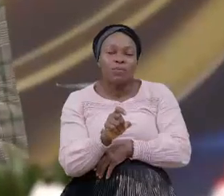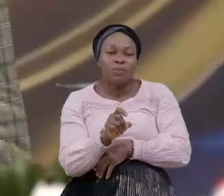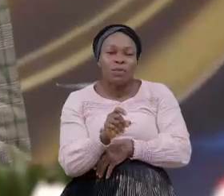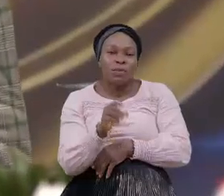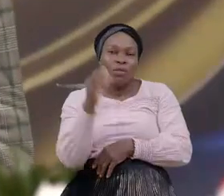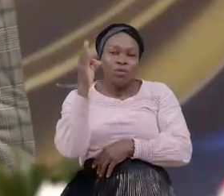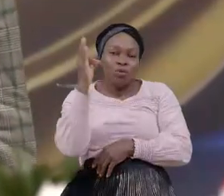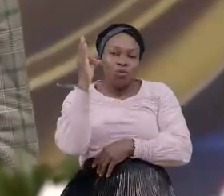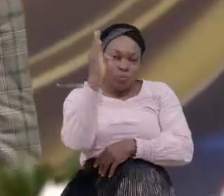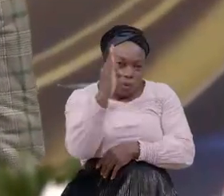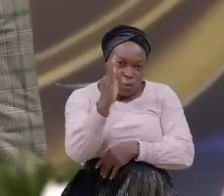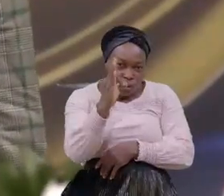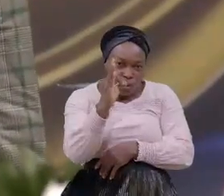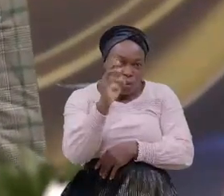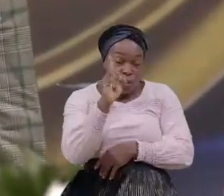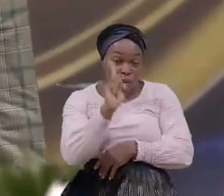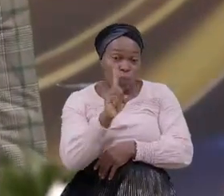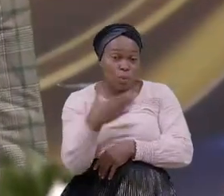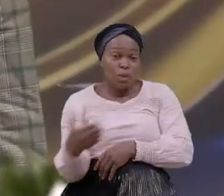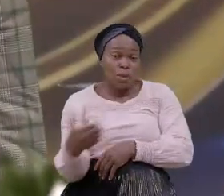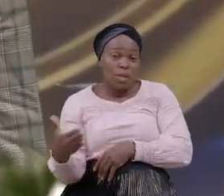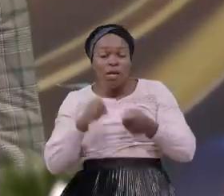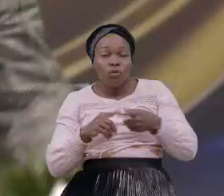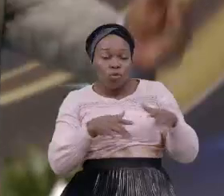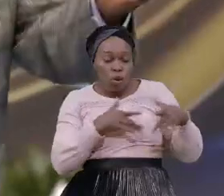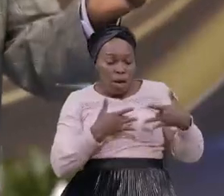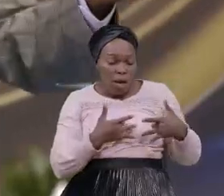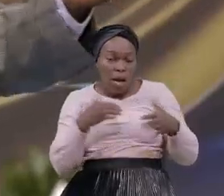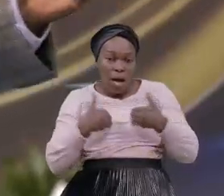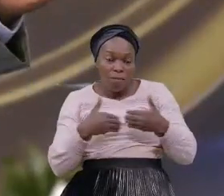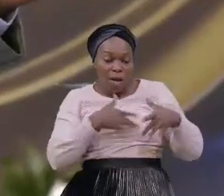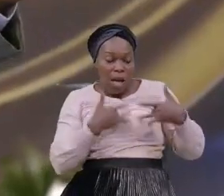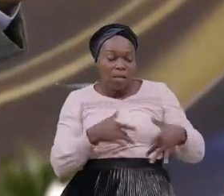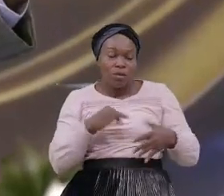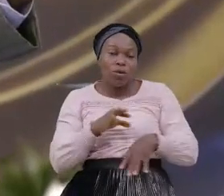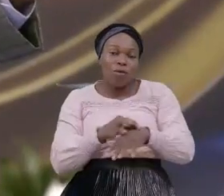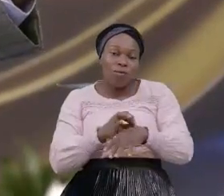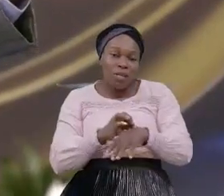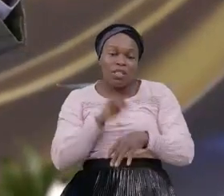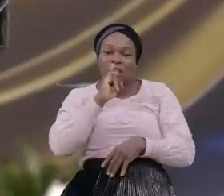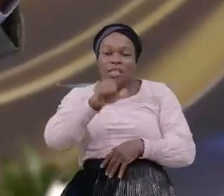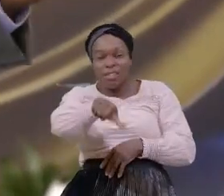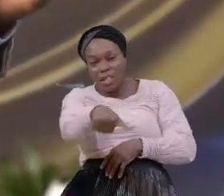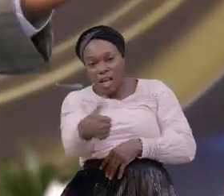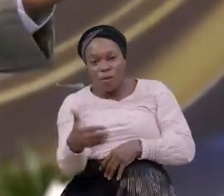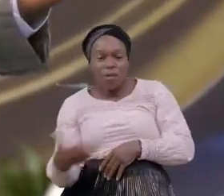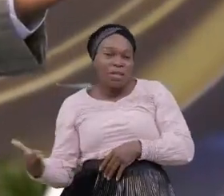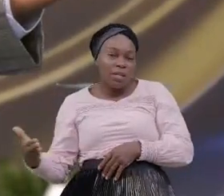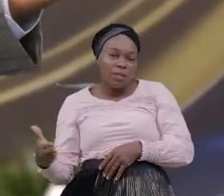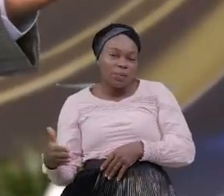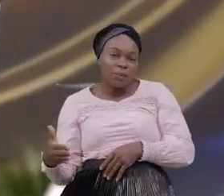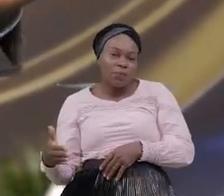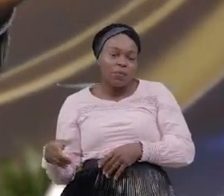a heart of flesh is another thing. When pain chokes